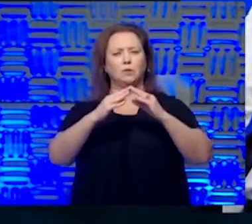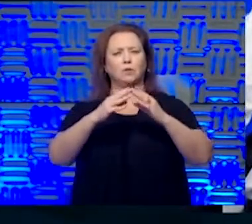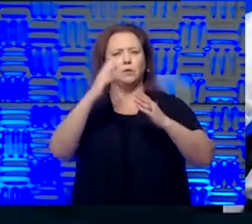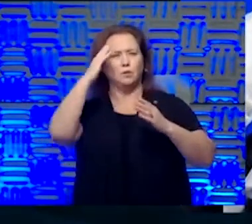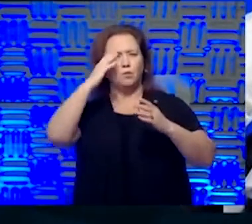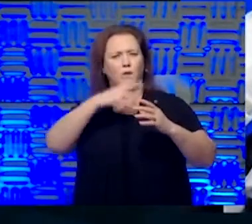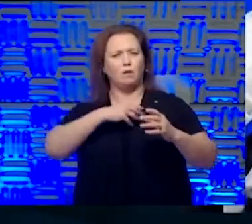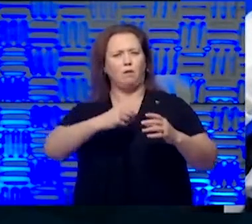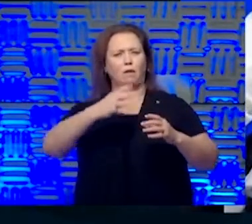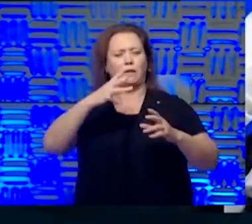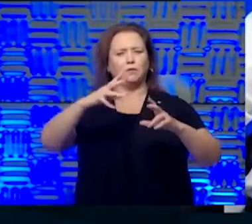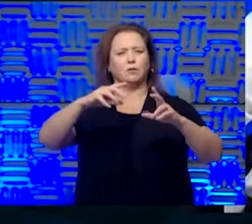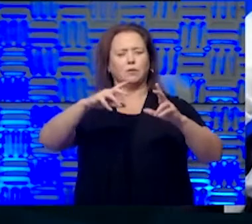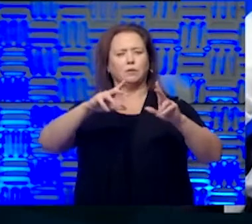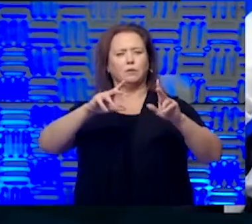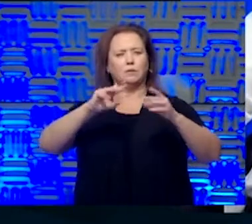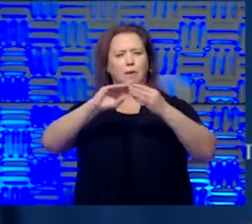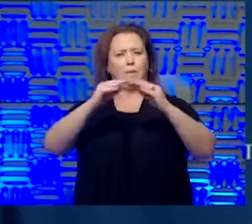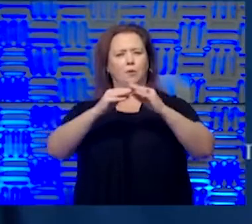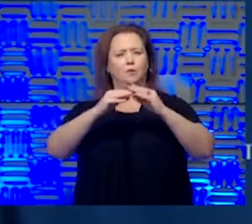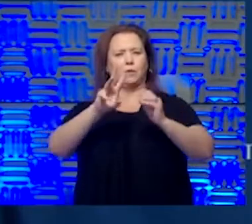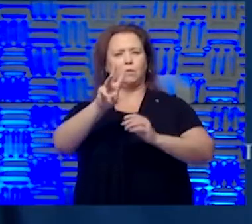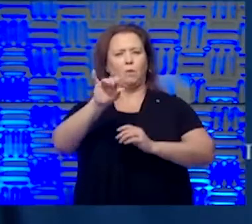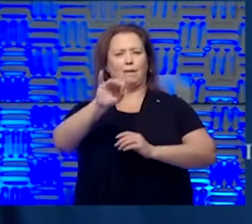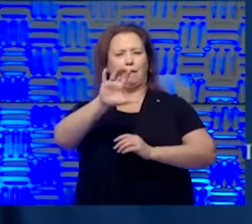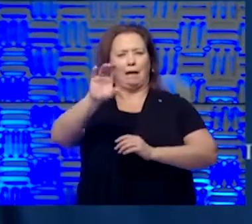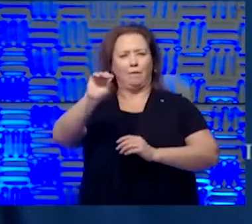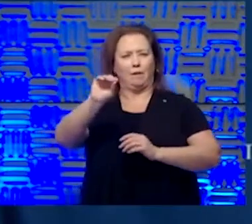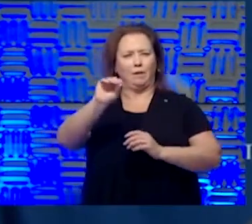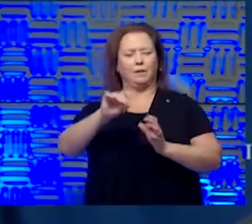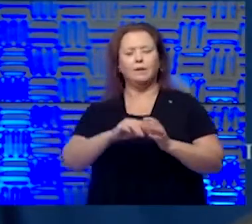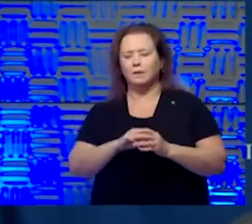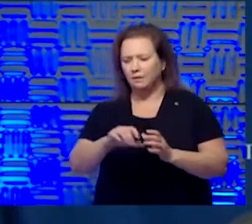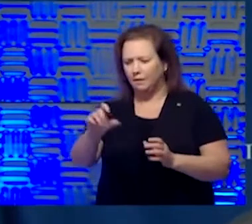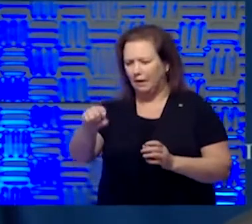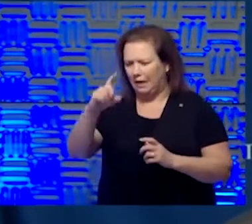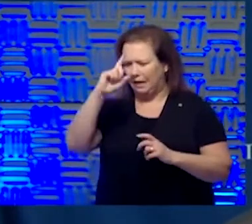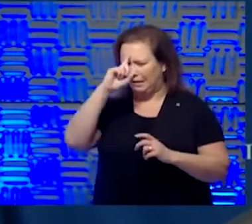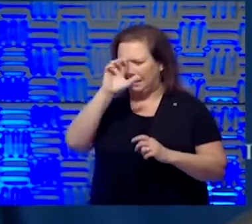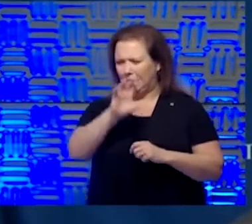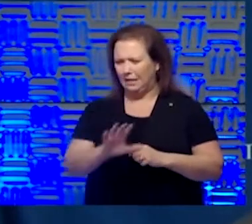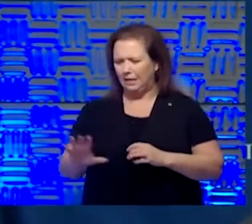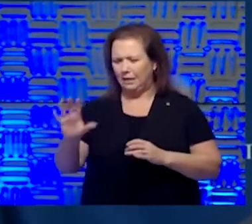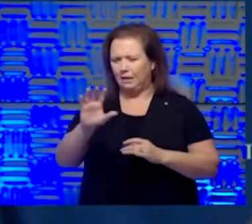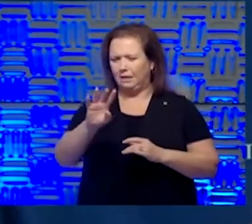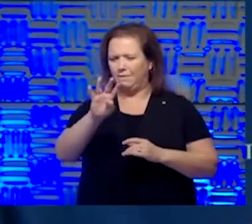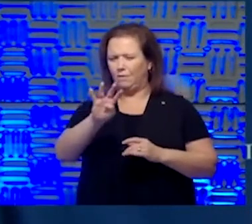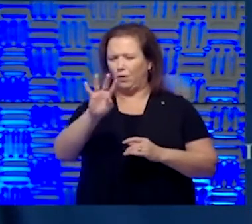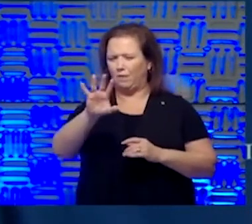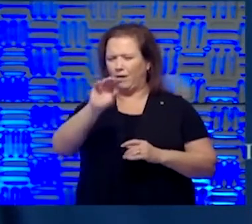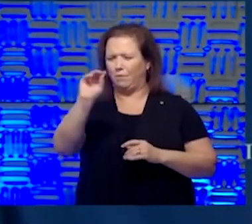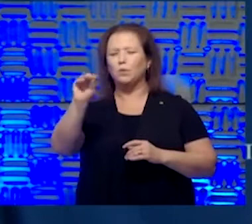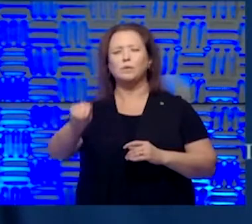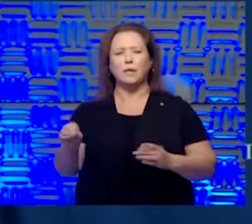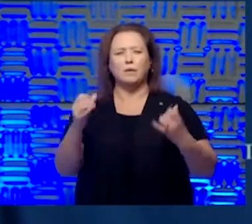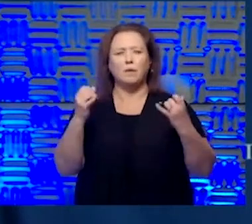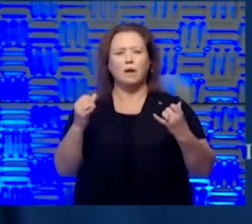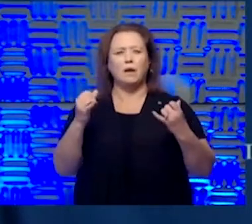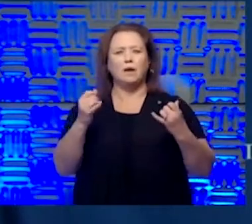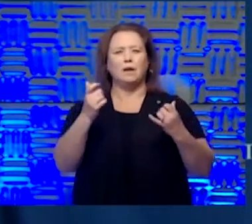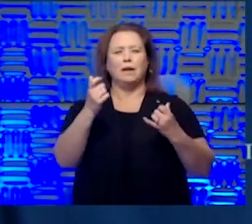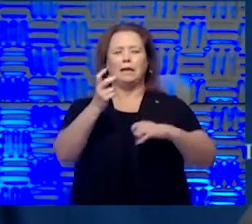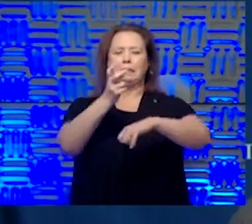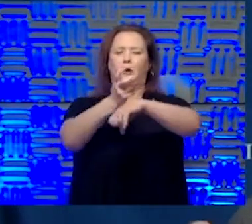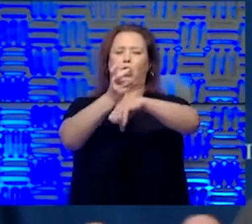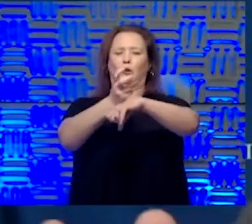percentage? There is. I think it's approximately 45% right now. It's a little hard to